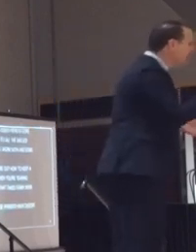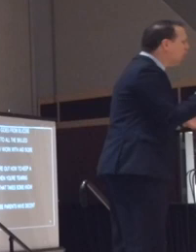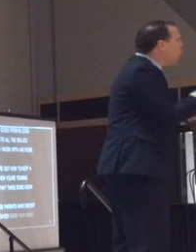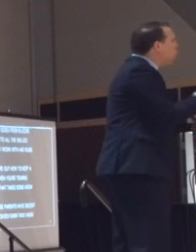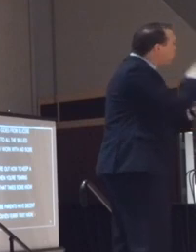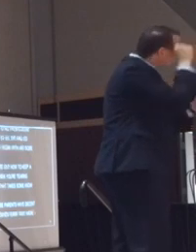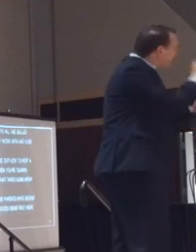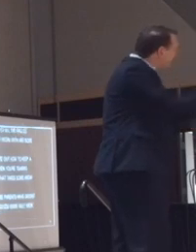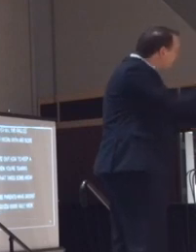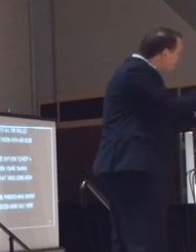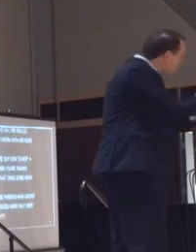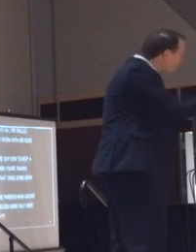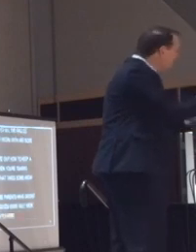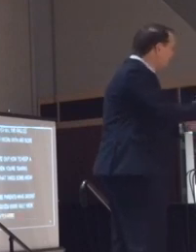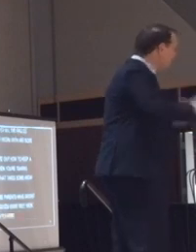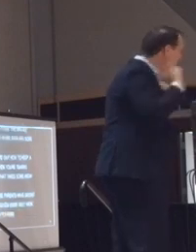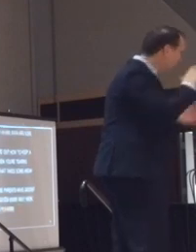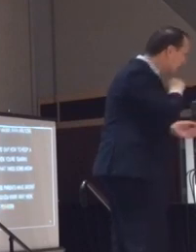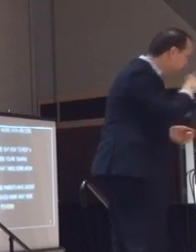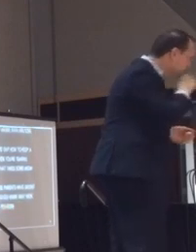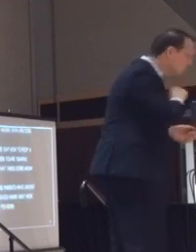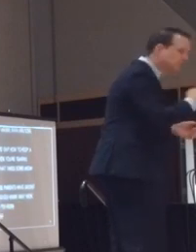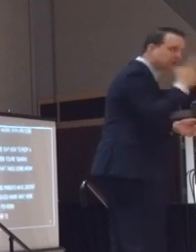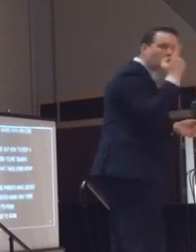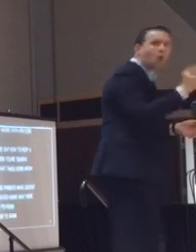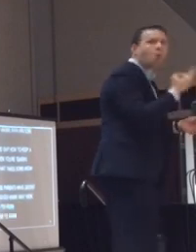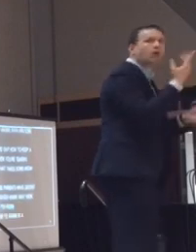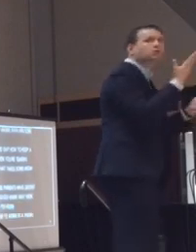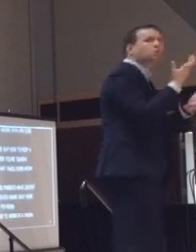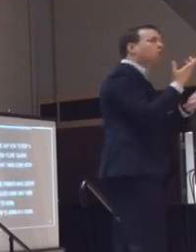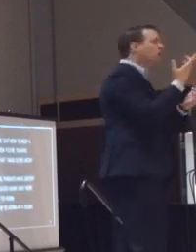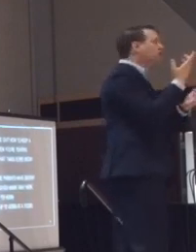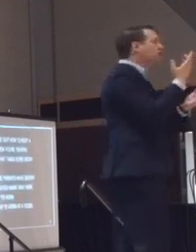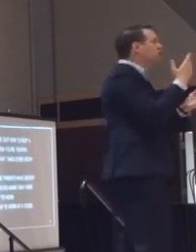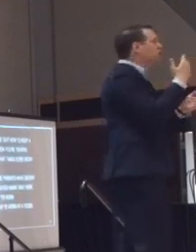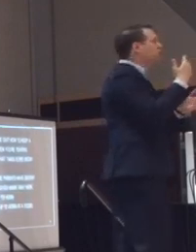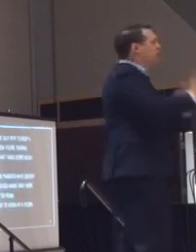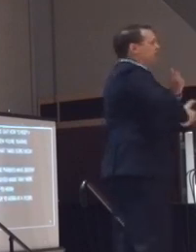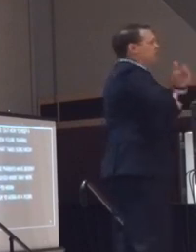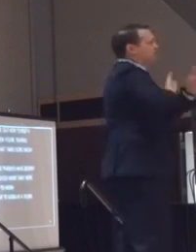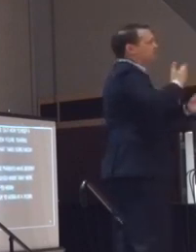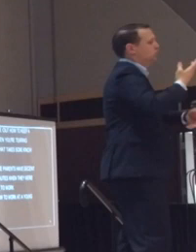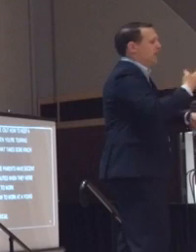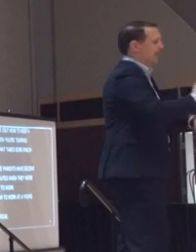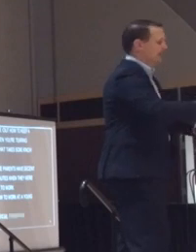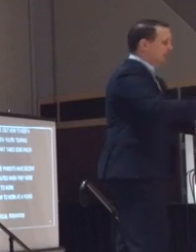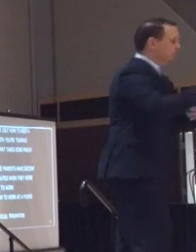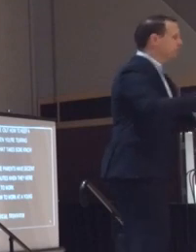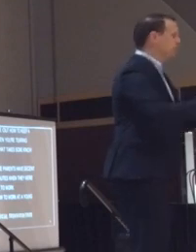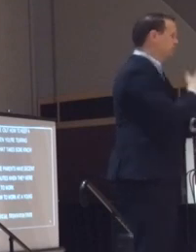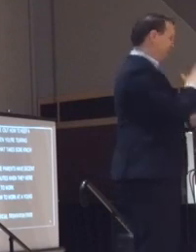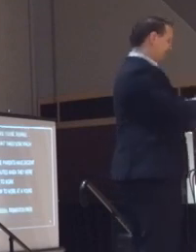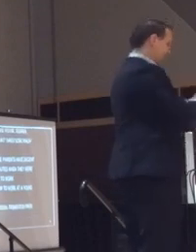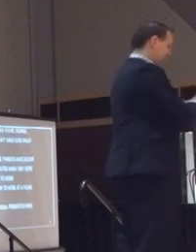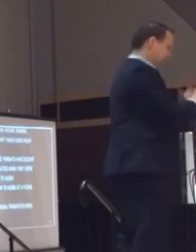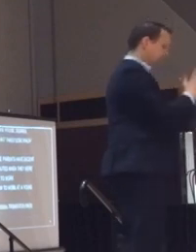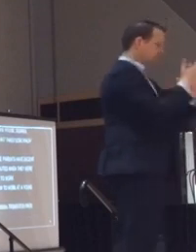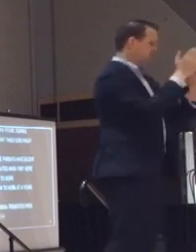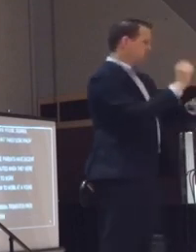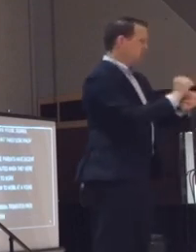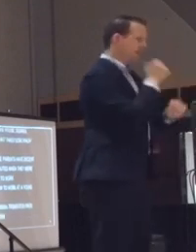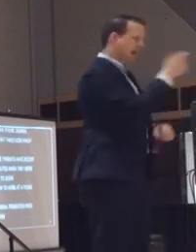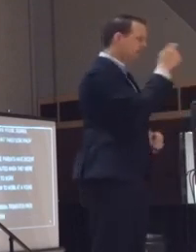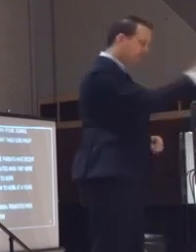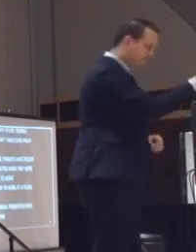and they learned how to work at a young age. You see, you always want a gradual transition from academics to work.